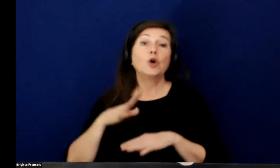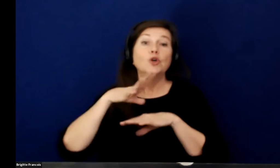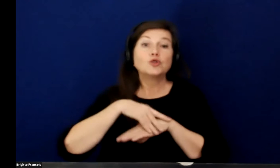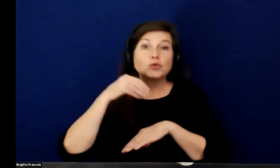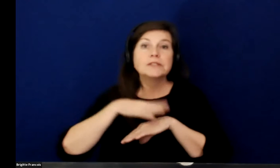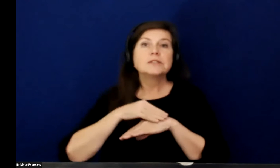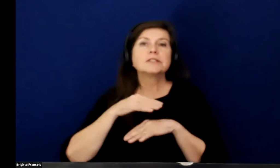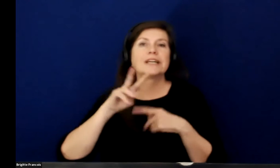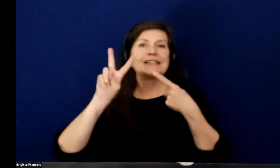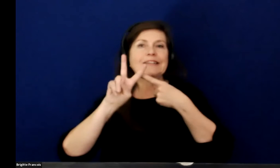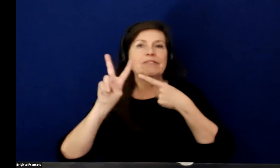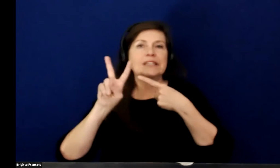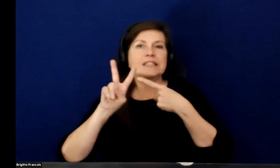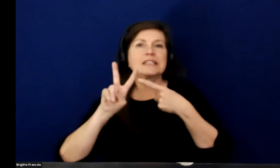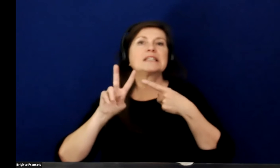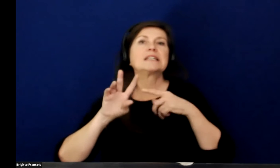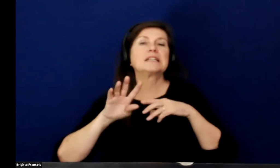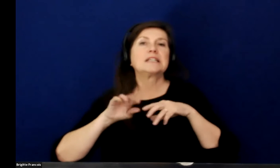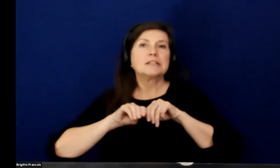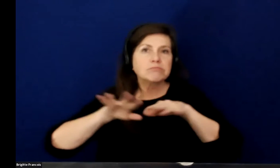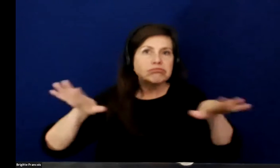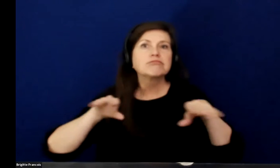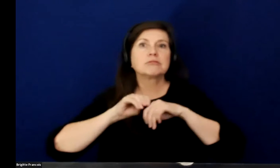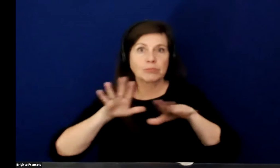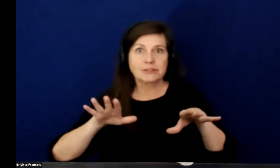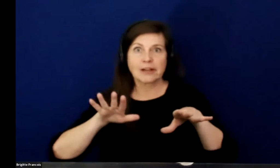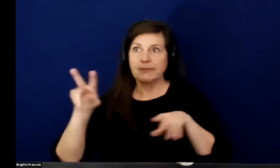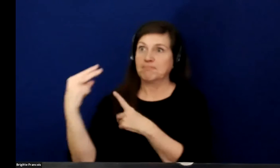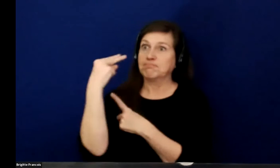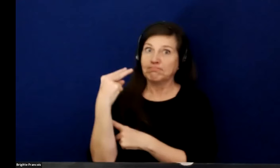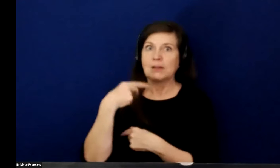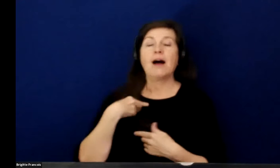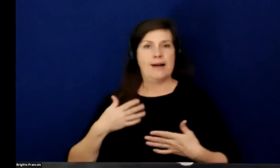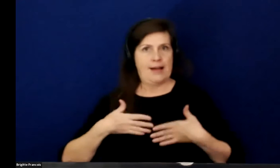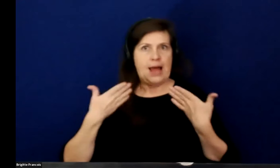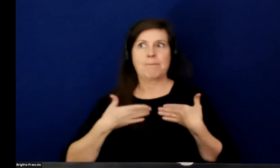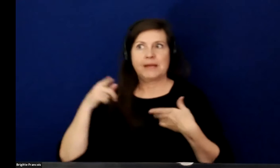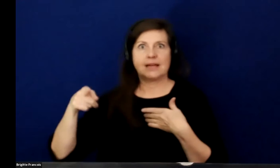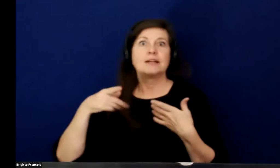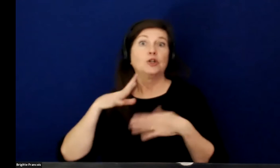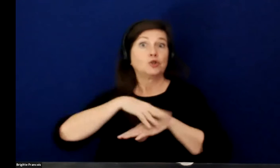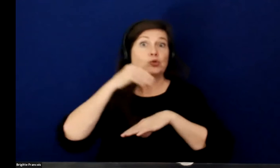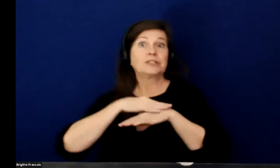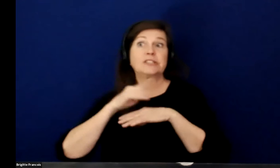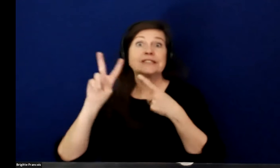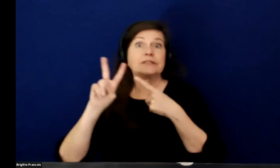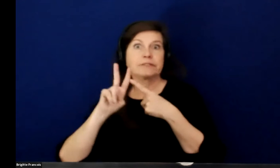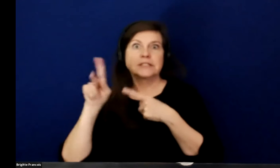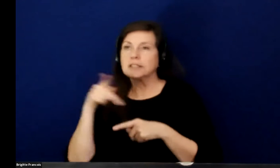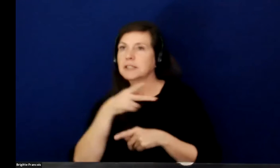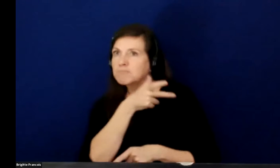Swedish television were in the audience. So I'm happy that we mentioned them as a good example.